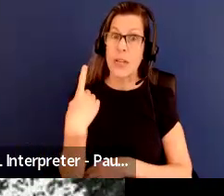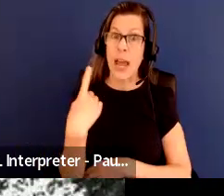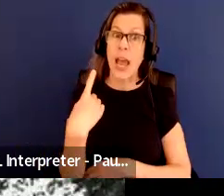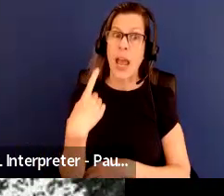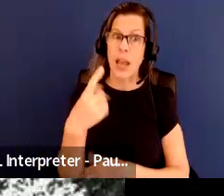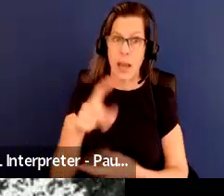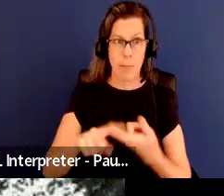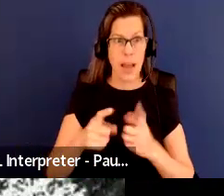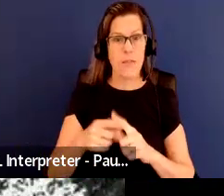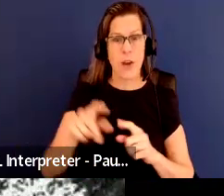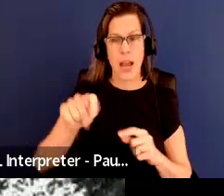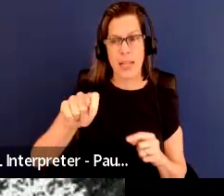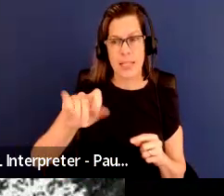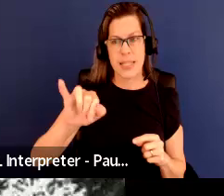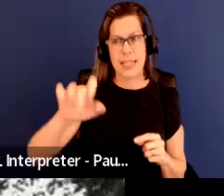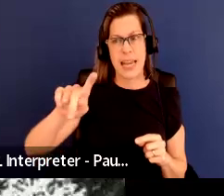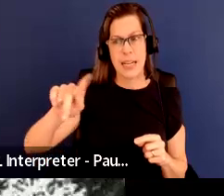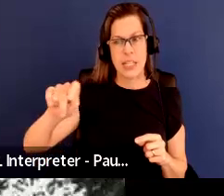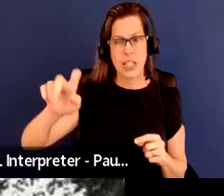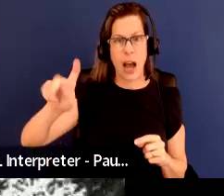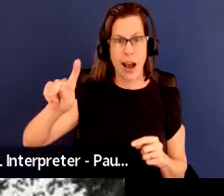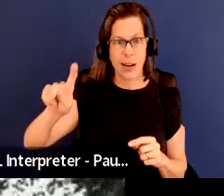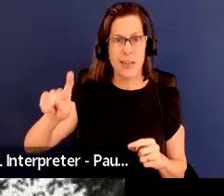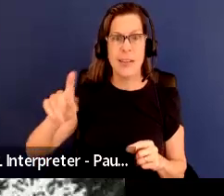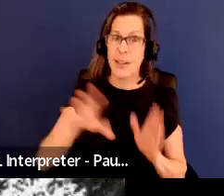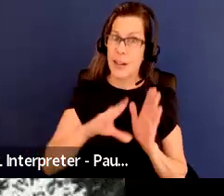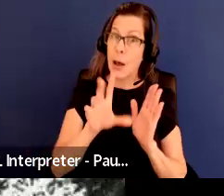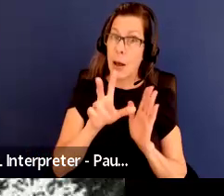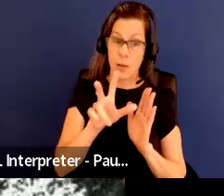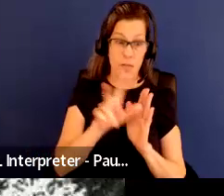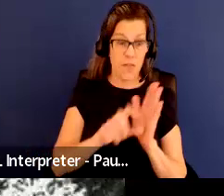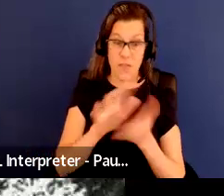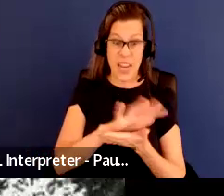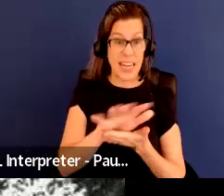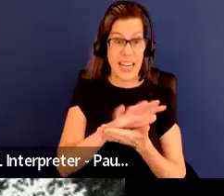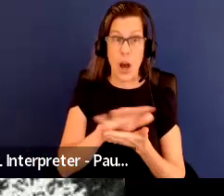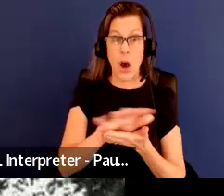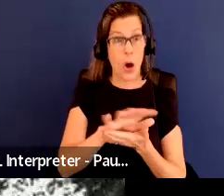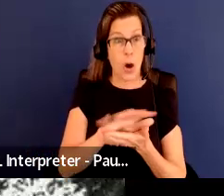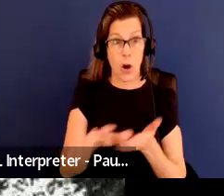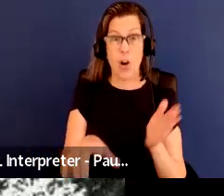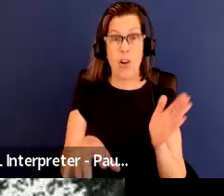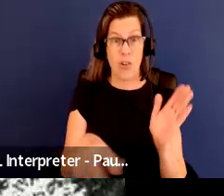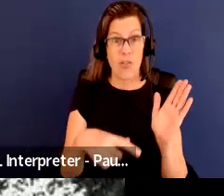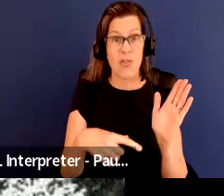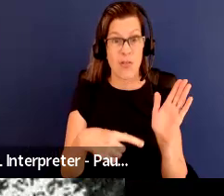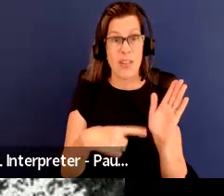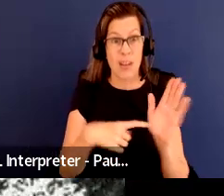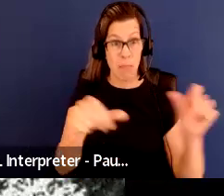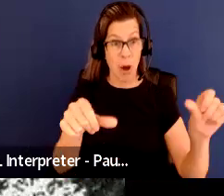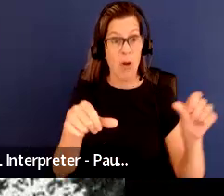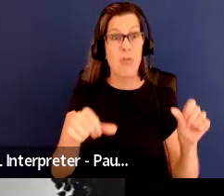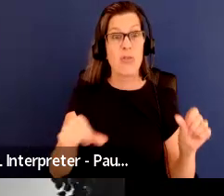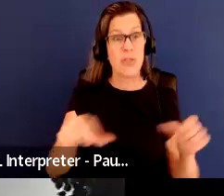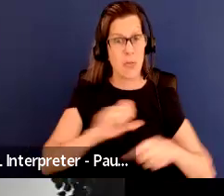TikTok that post their videos working out in the hop fields. The smell of the asparagus took forever to come out of your hands. Thank